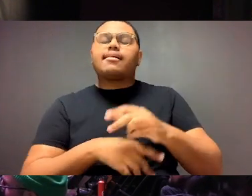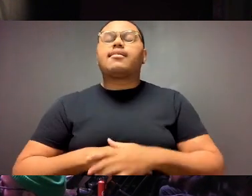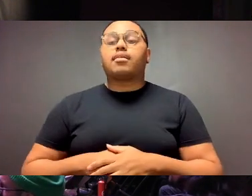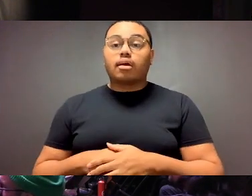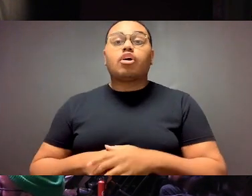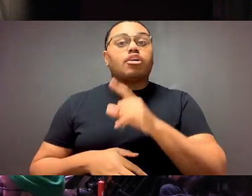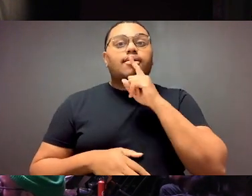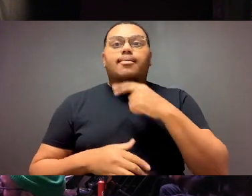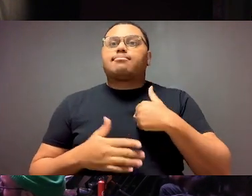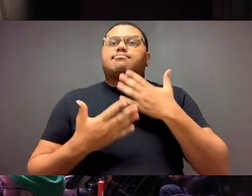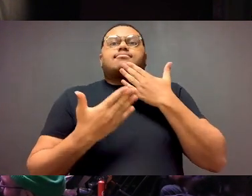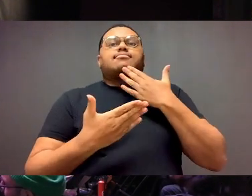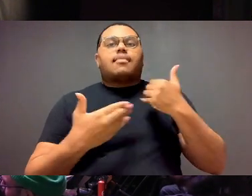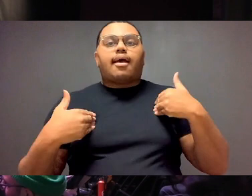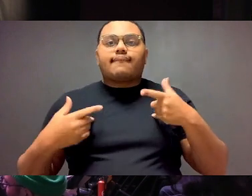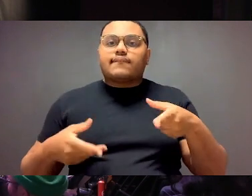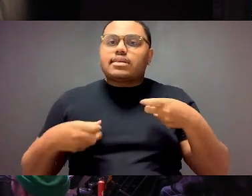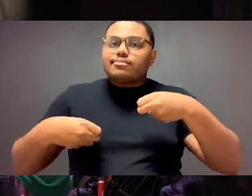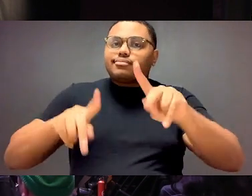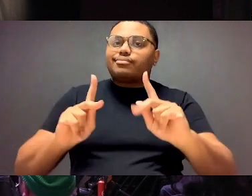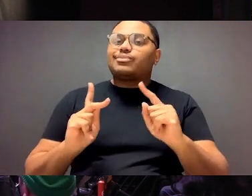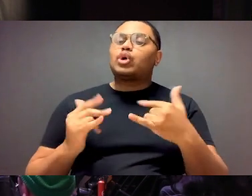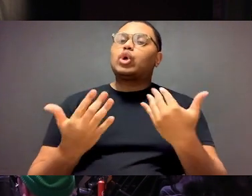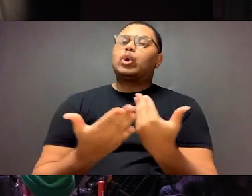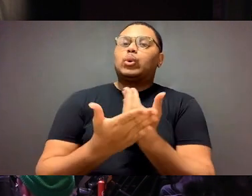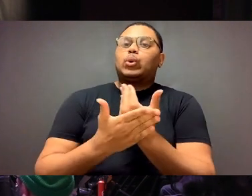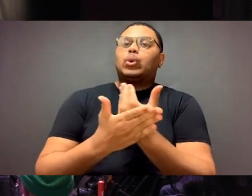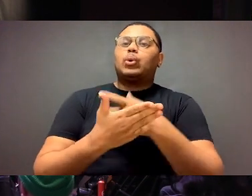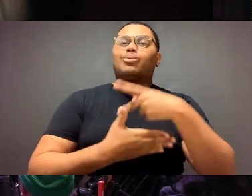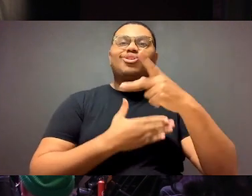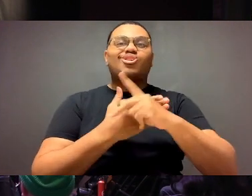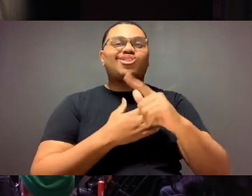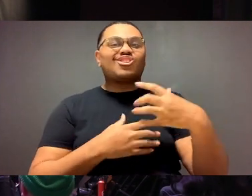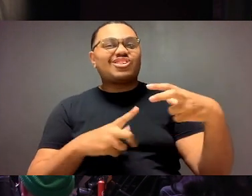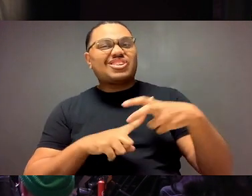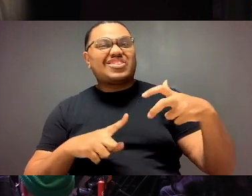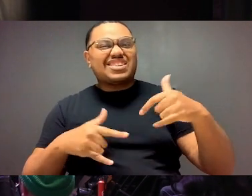opportunity to serve as new programming champion this time around, especially with my dear